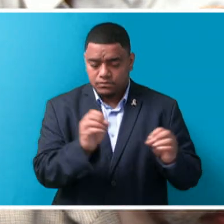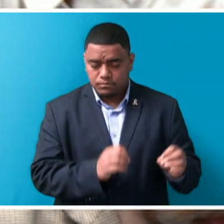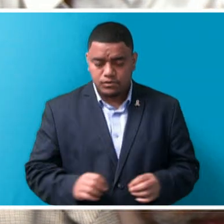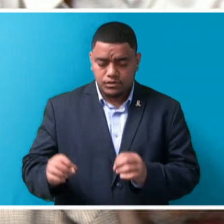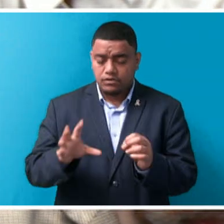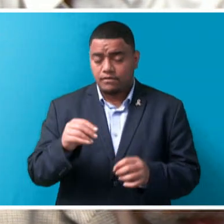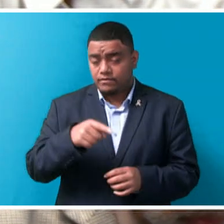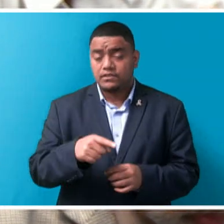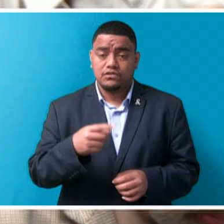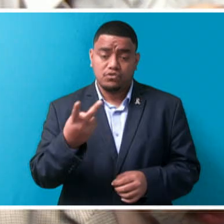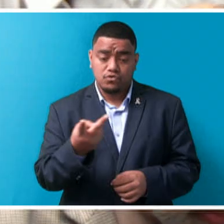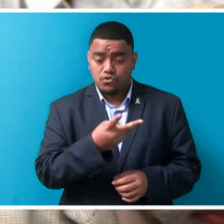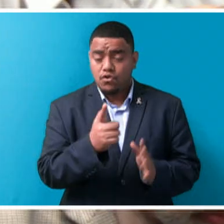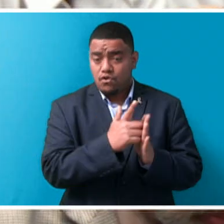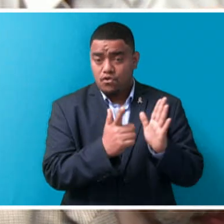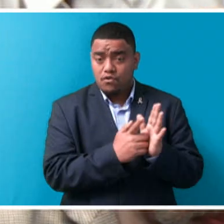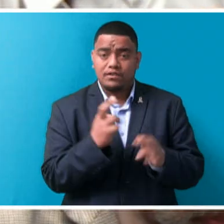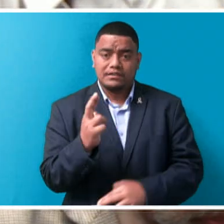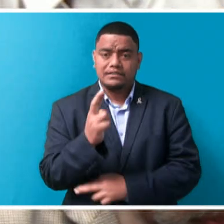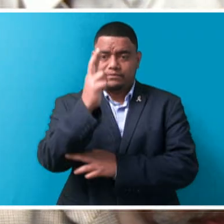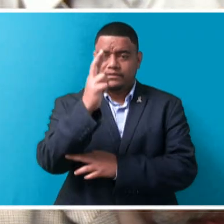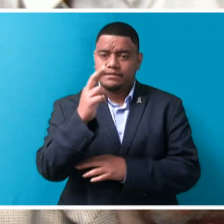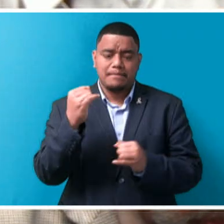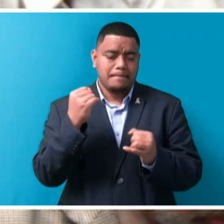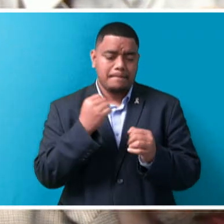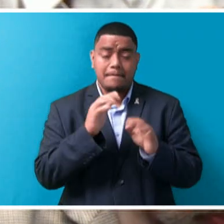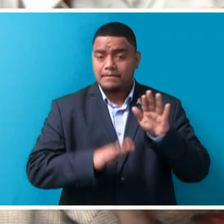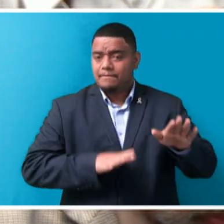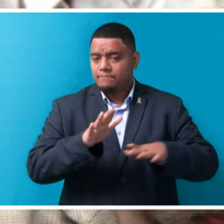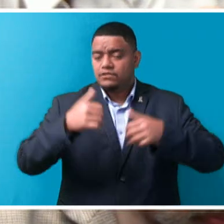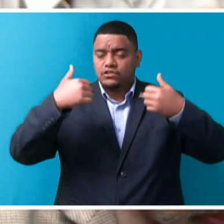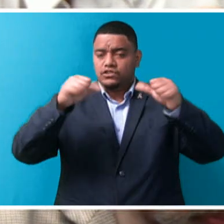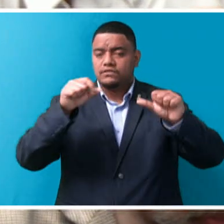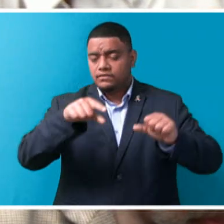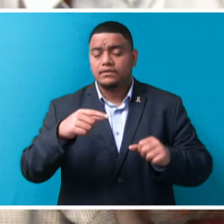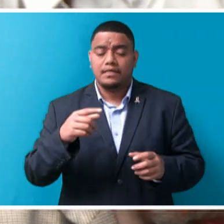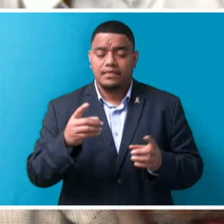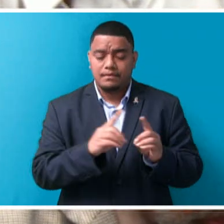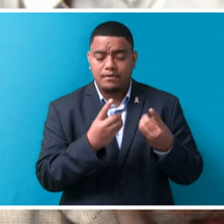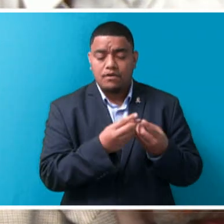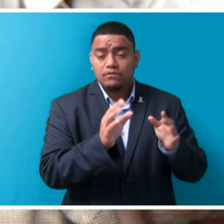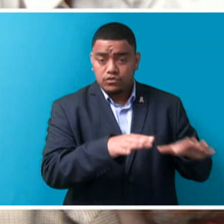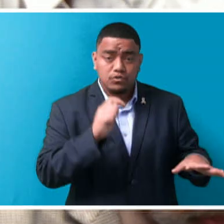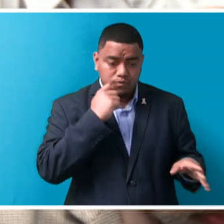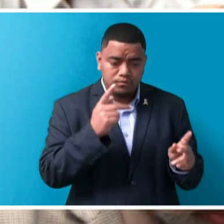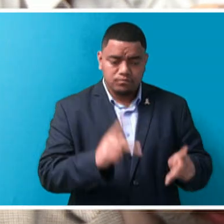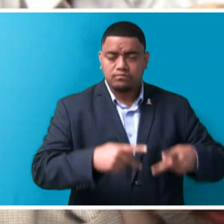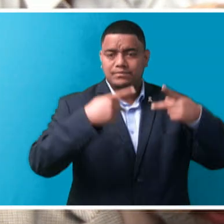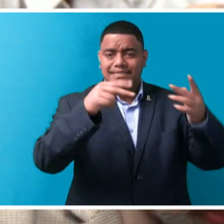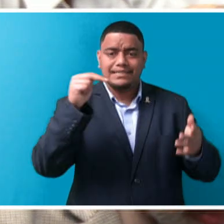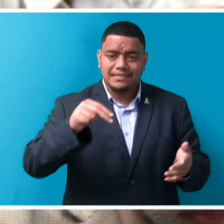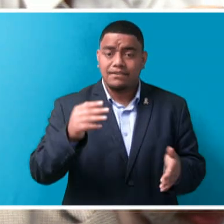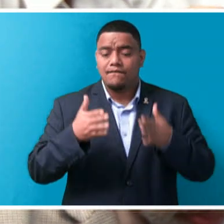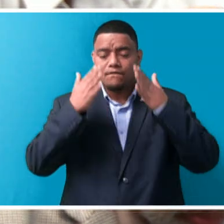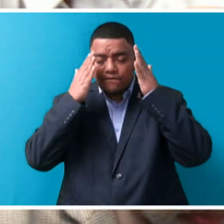of these two comprehensive laws represents a major structural shift. Consequently, the Department of Children will progressively require